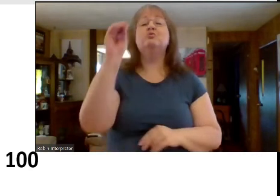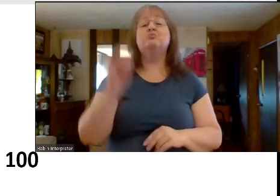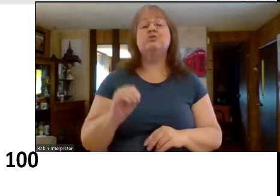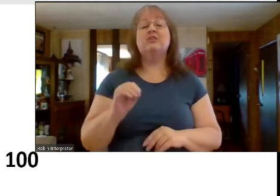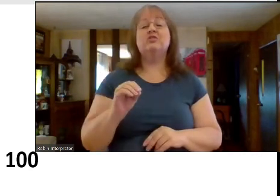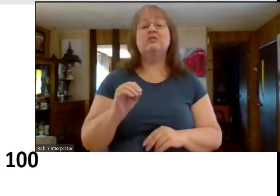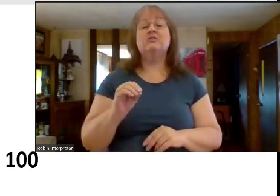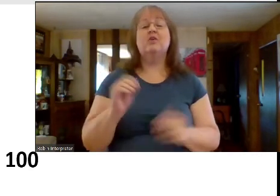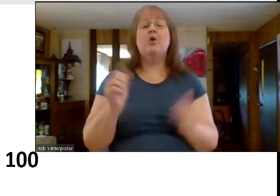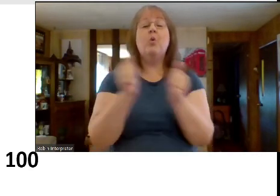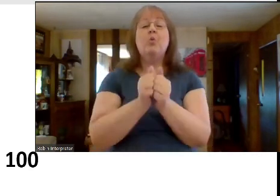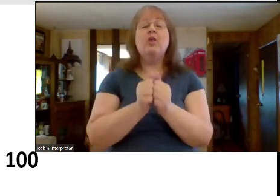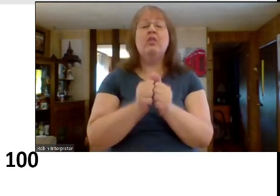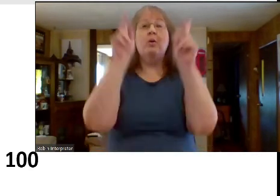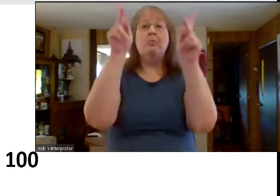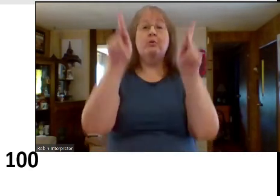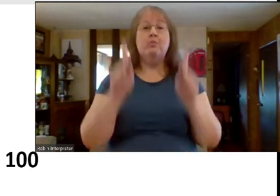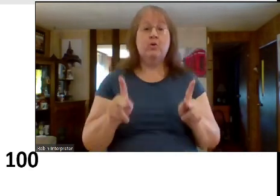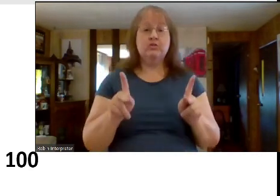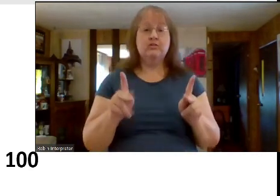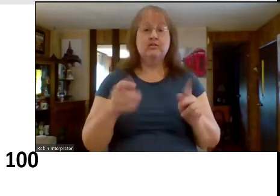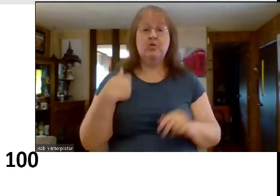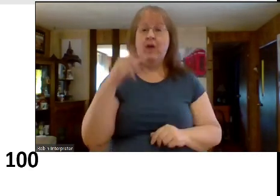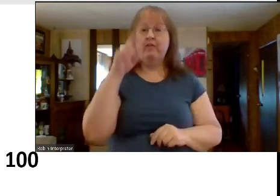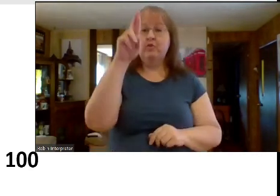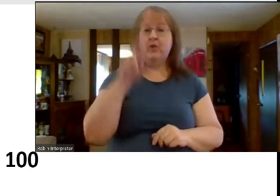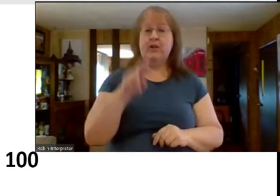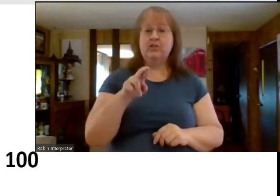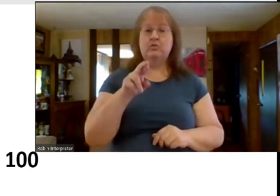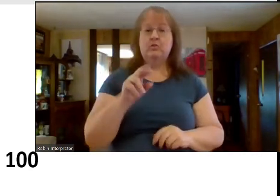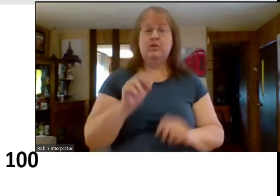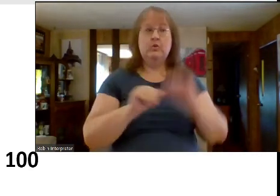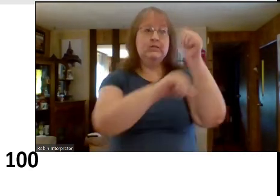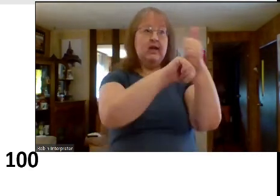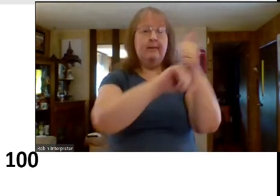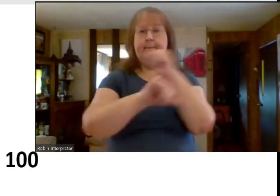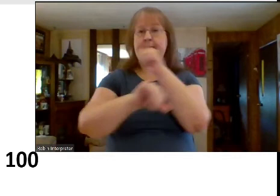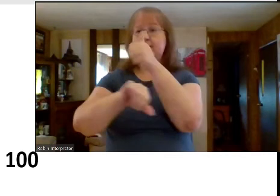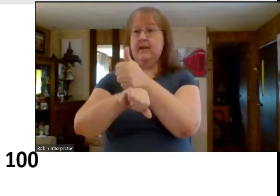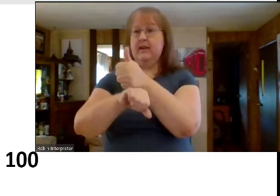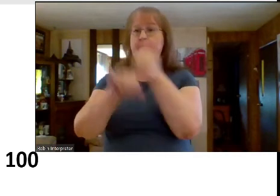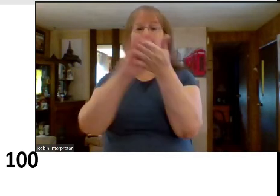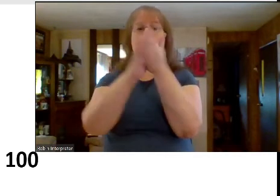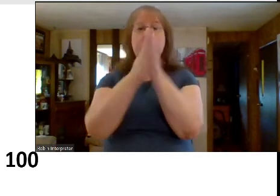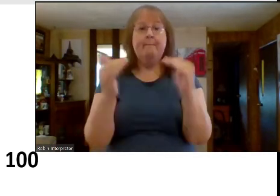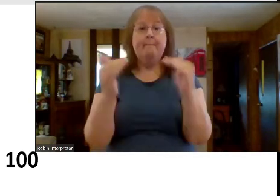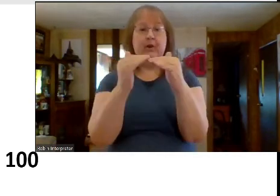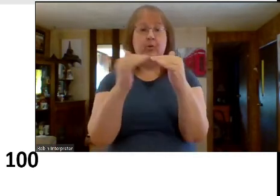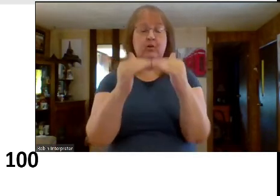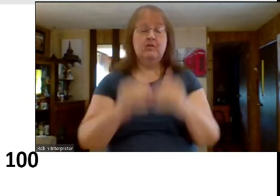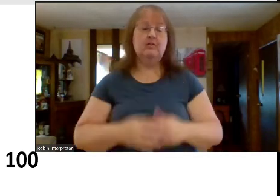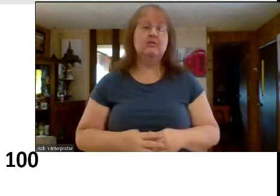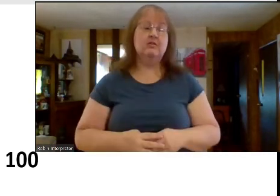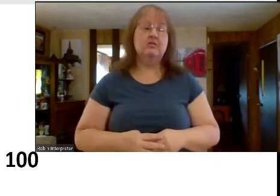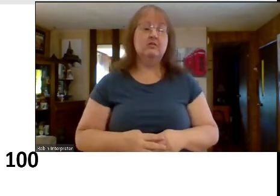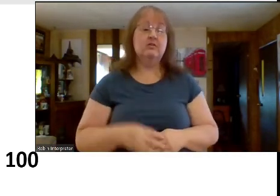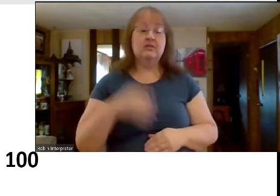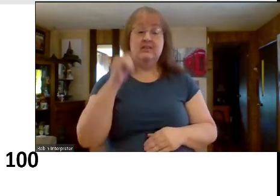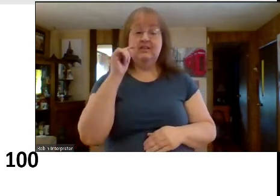use percentages with proportions, setting up those two ratios and setting them equal to each other.